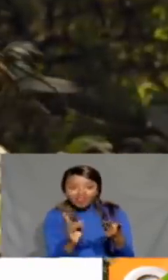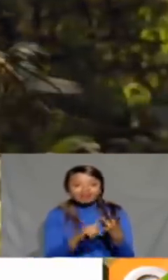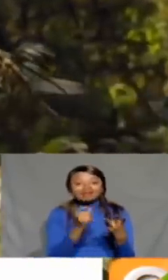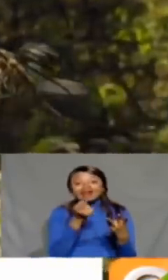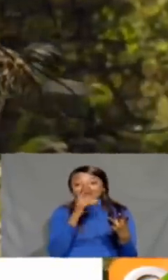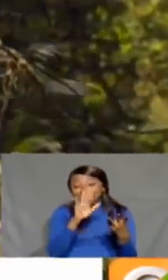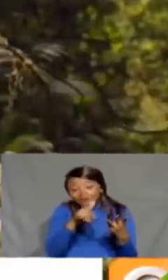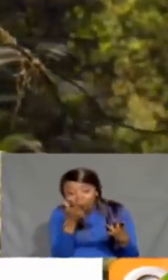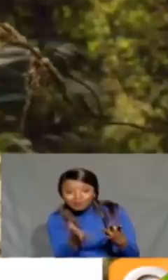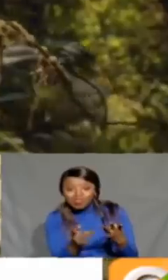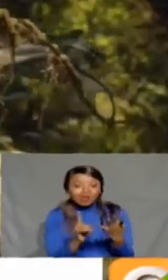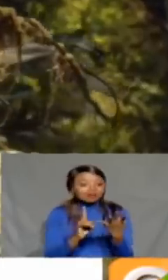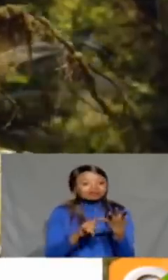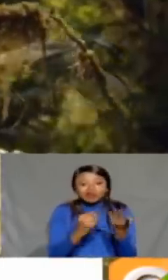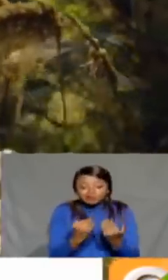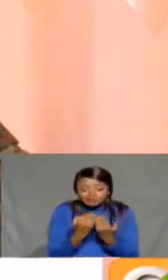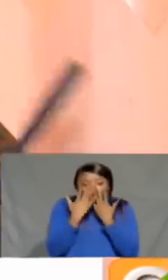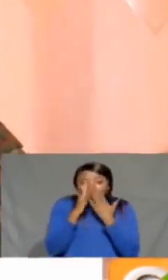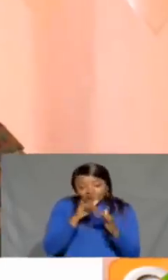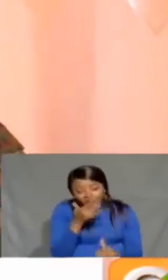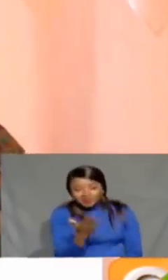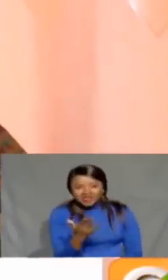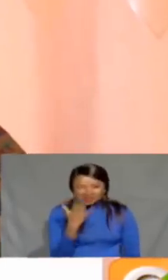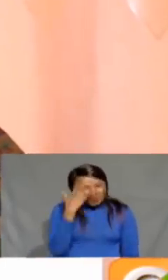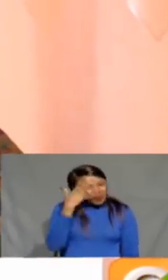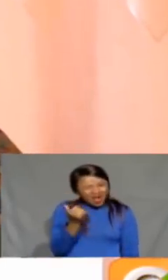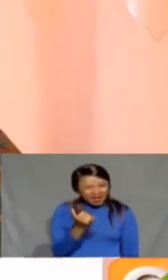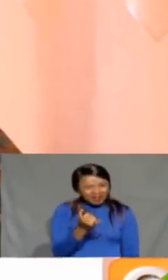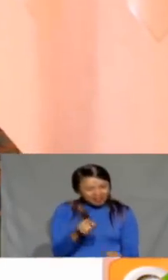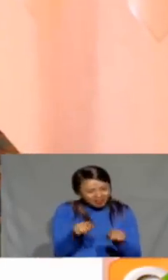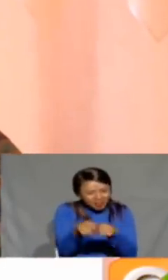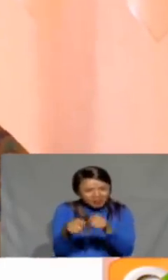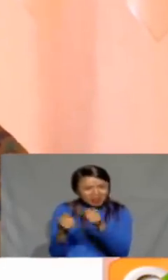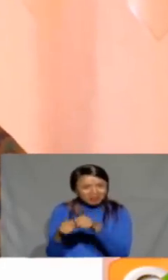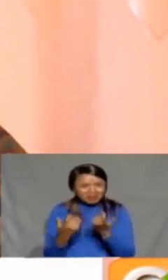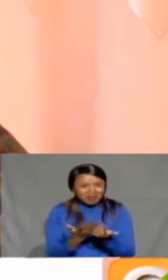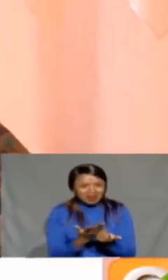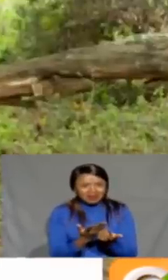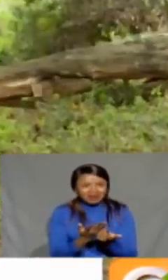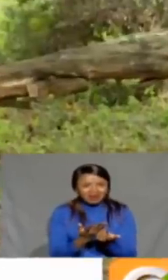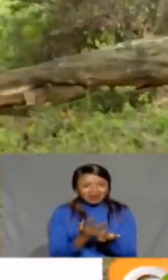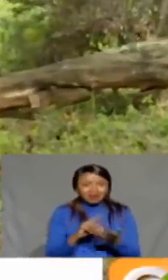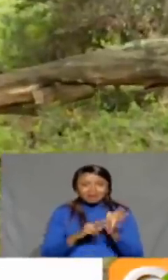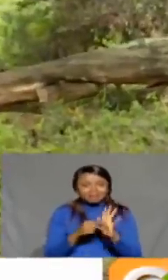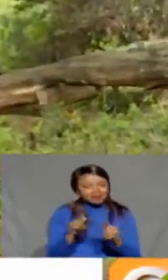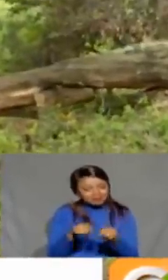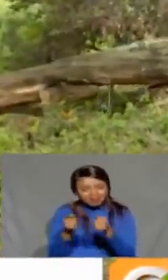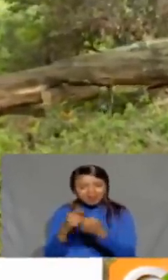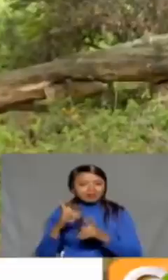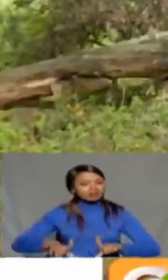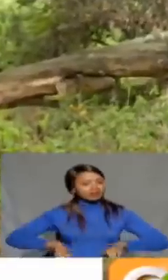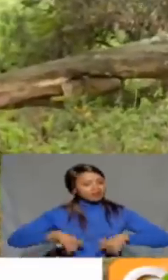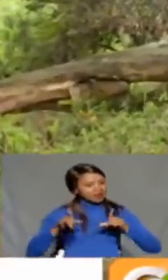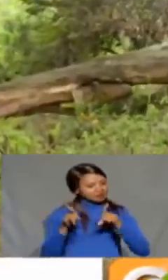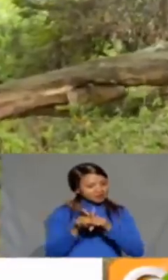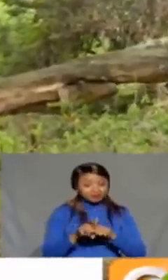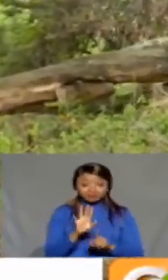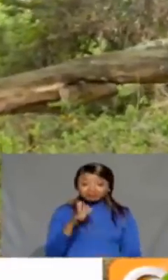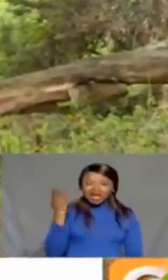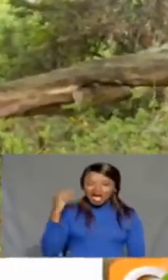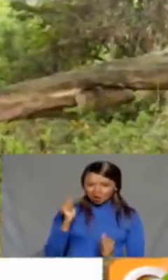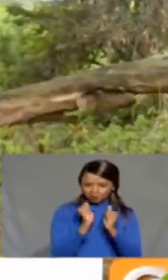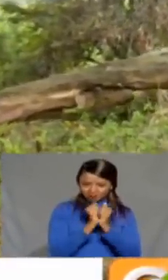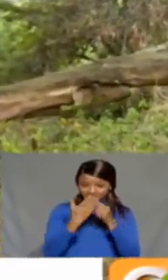We talk of medicine, we get it from the forest. So why are we destroying? We are just destroying livelihoods. 1952,